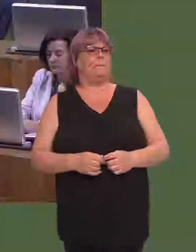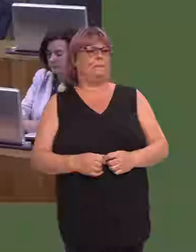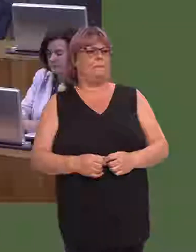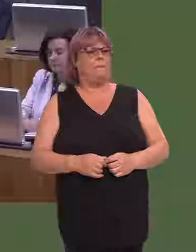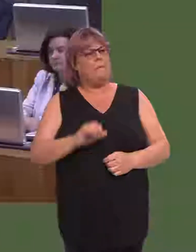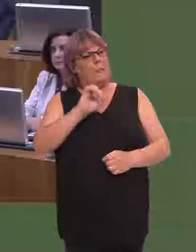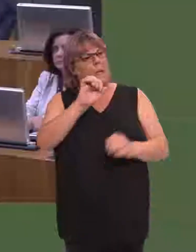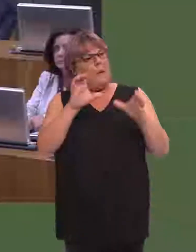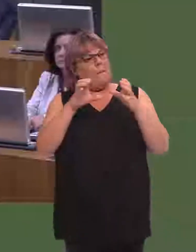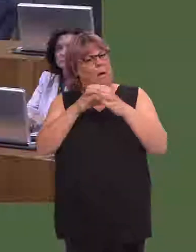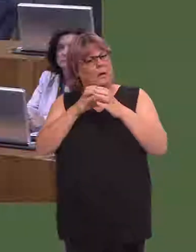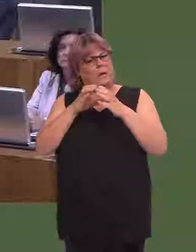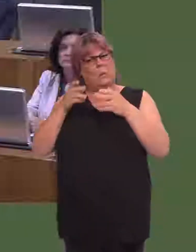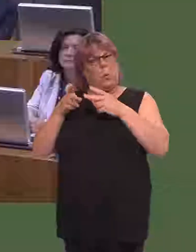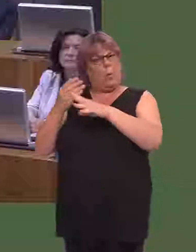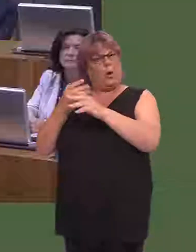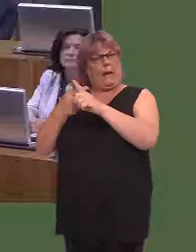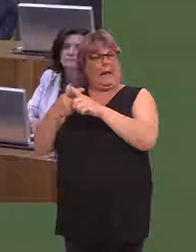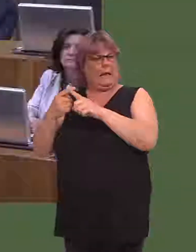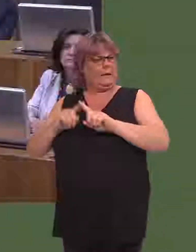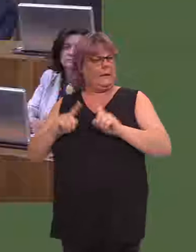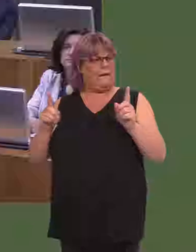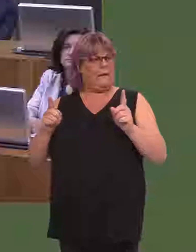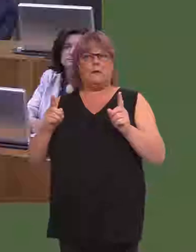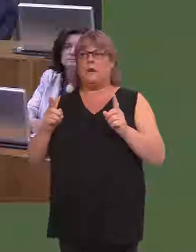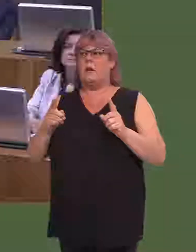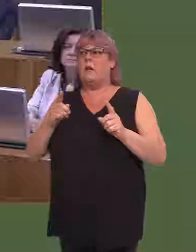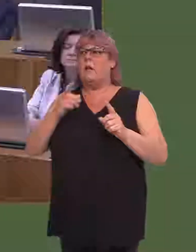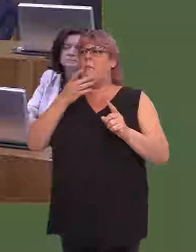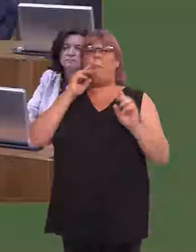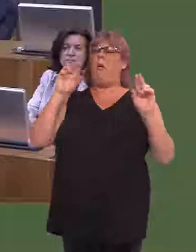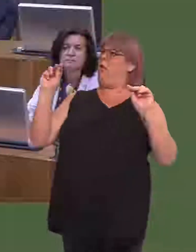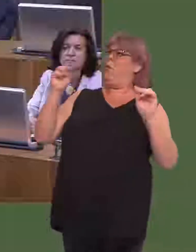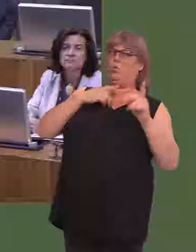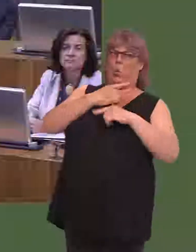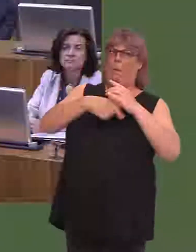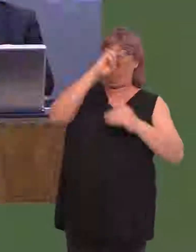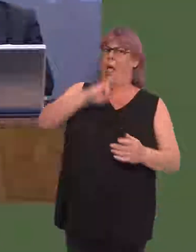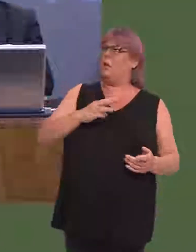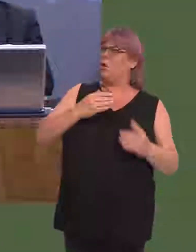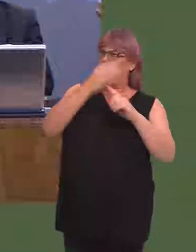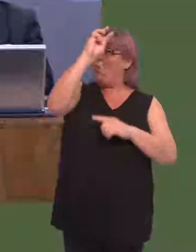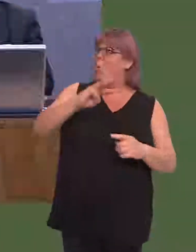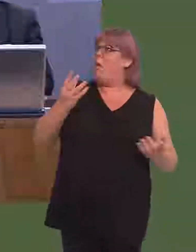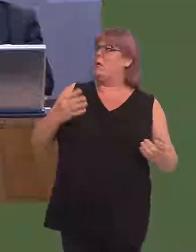Well, this contrasts, doesn't it, with the way his party approaches things in England, where if there is an issue like Gosport, it's always the